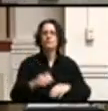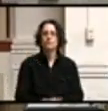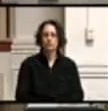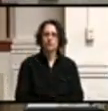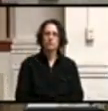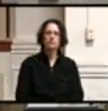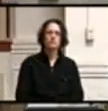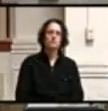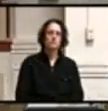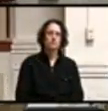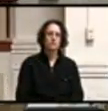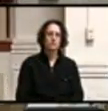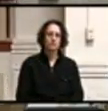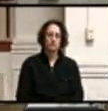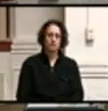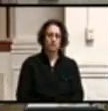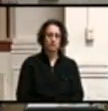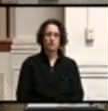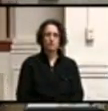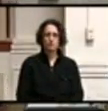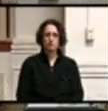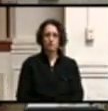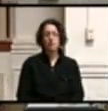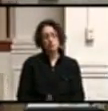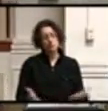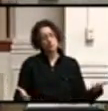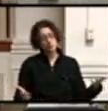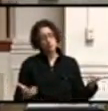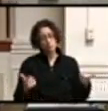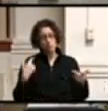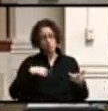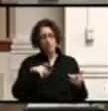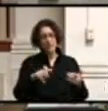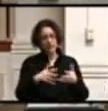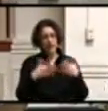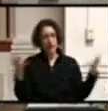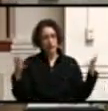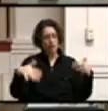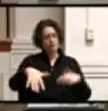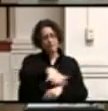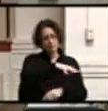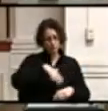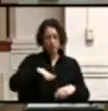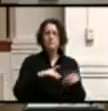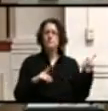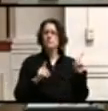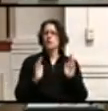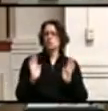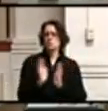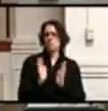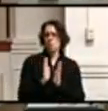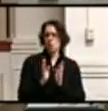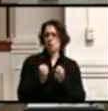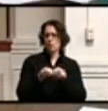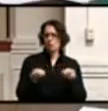So we're using that. We're taking up a fairly sizable amount of space of that for that. Where does the smaller apparatus go?